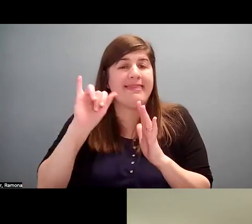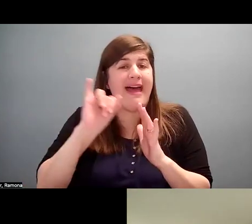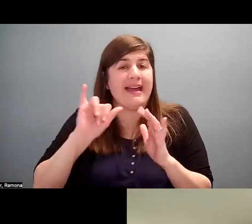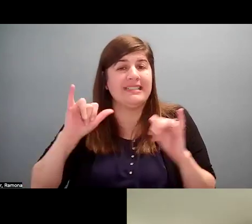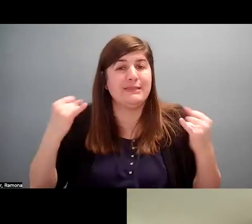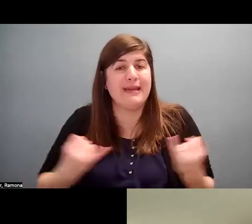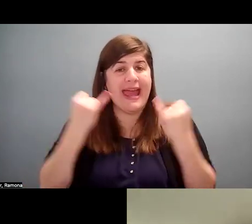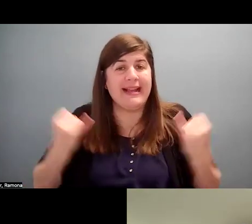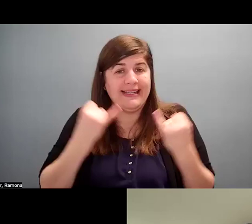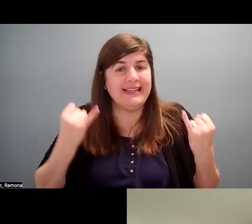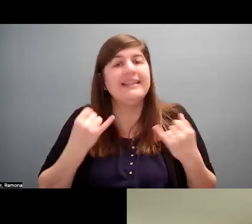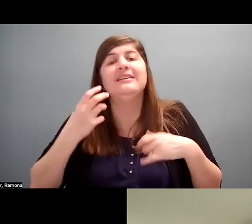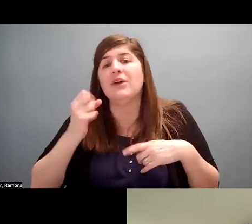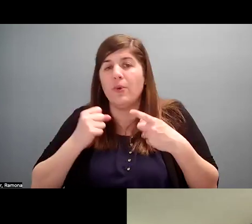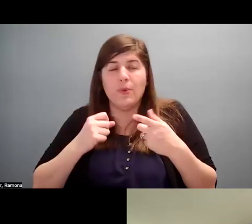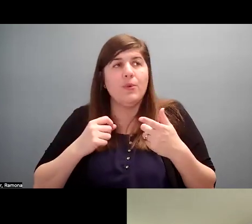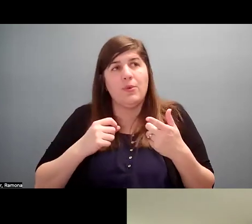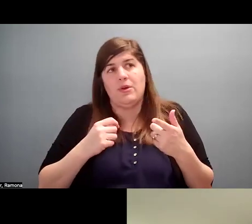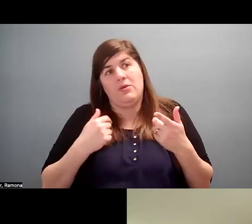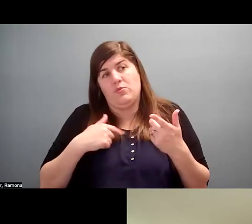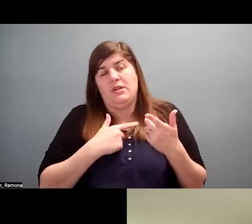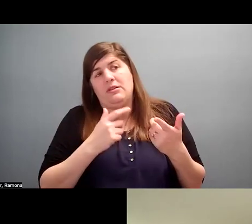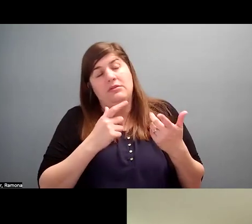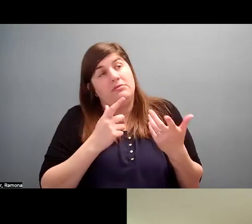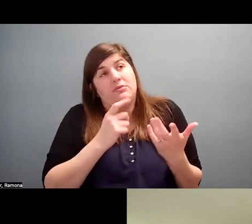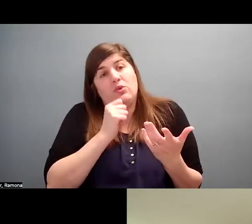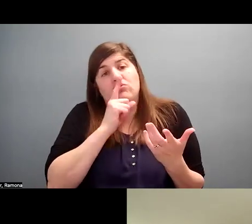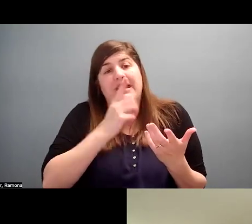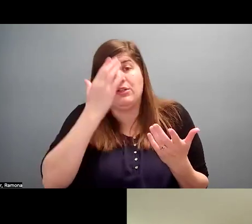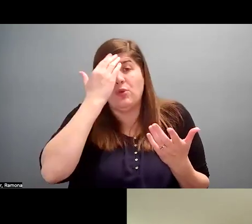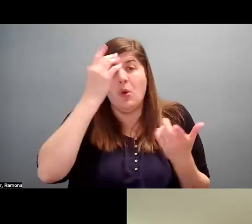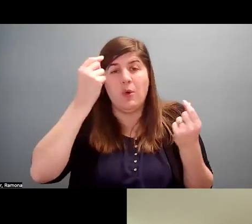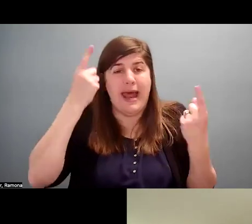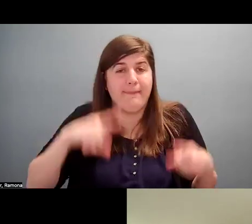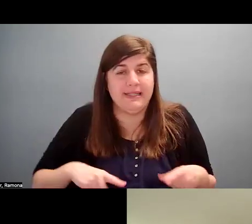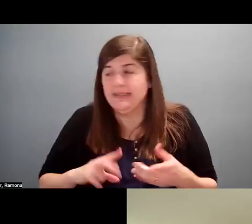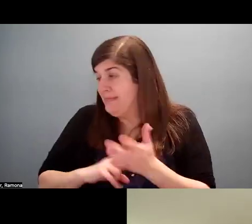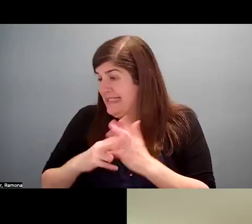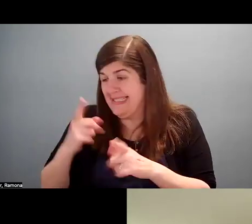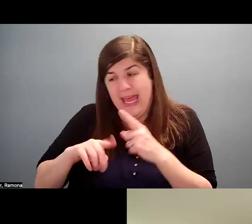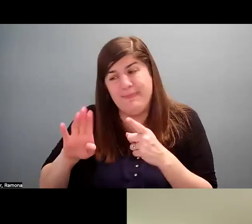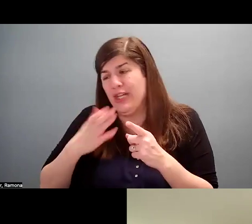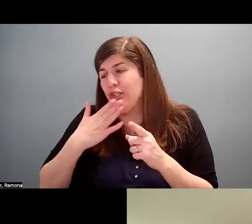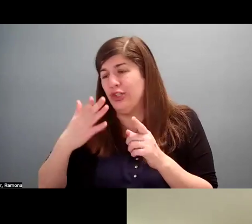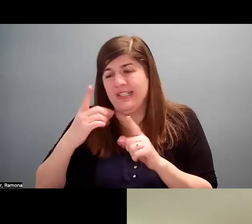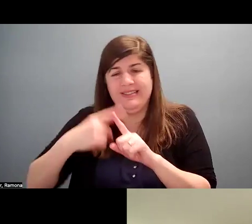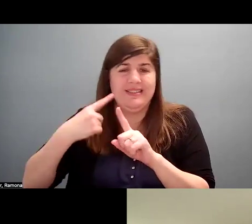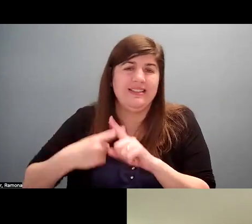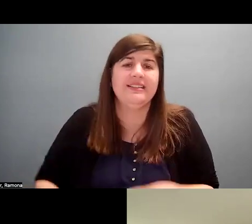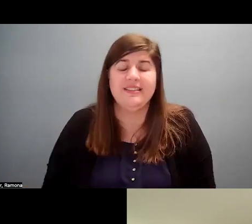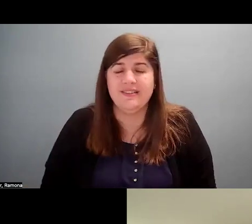what happens once you get past the radius. Yeah, it's Can just be good. theoretical. Yeah.